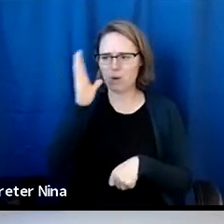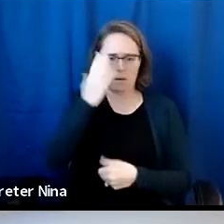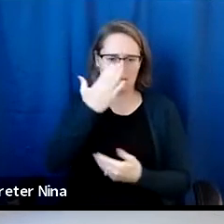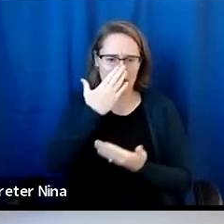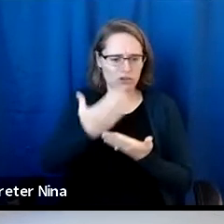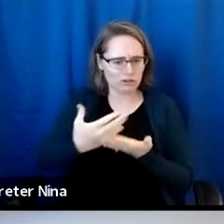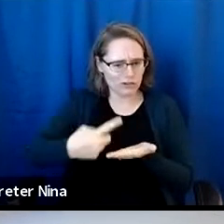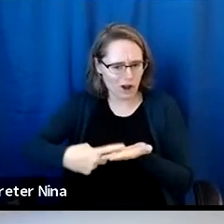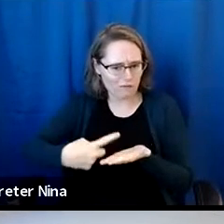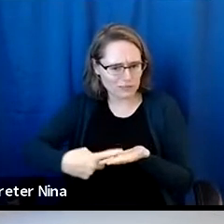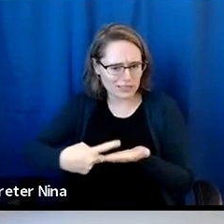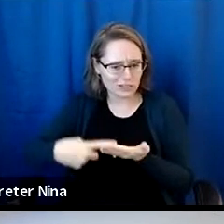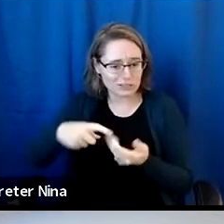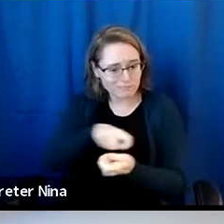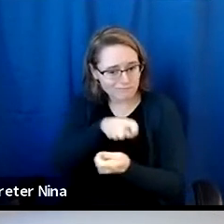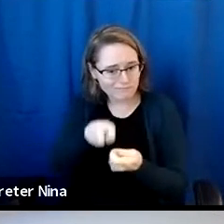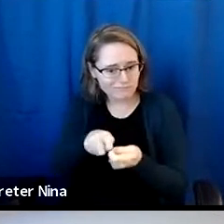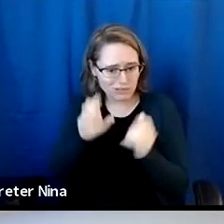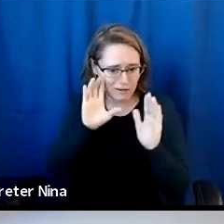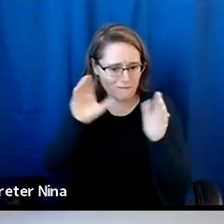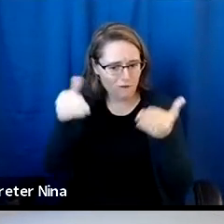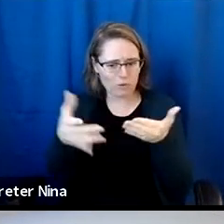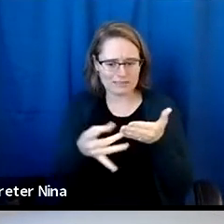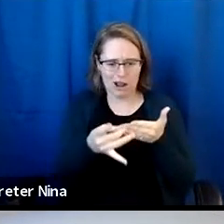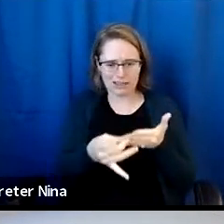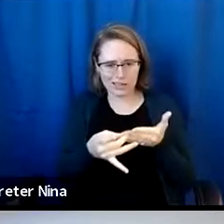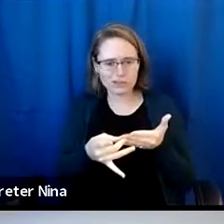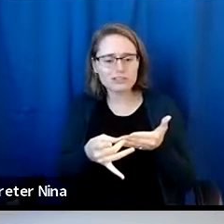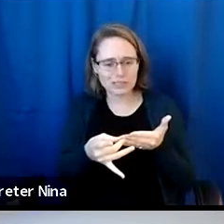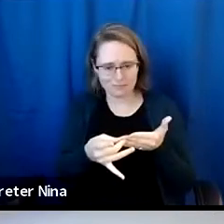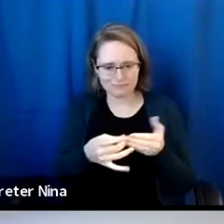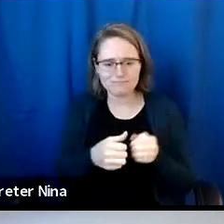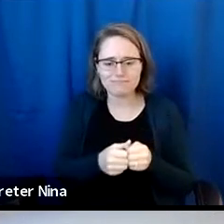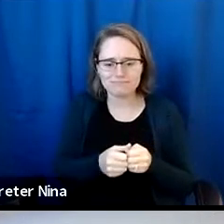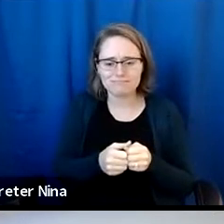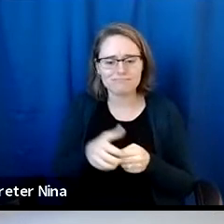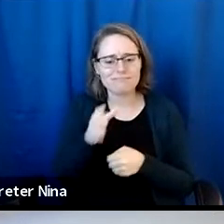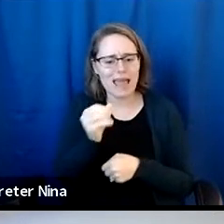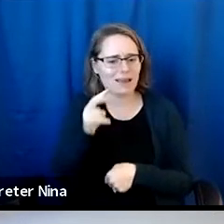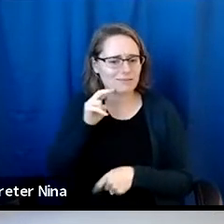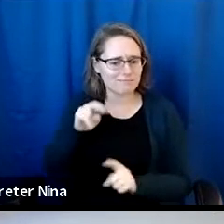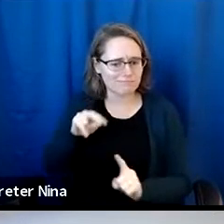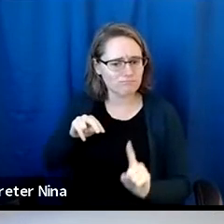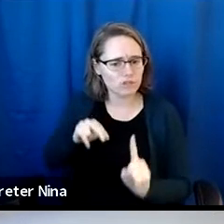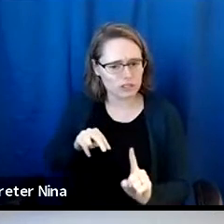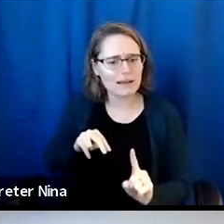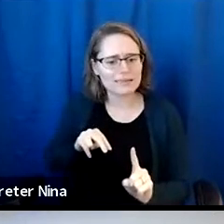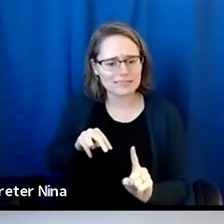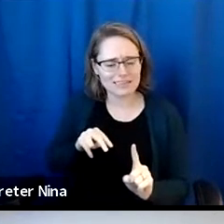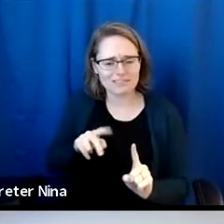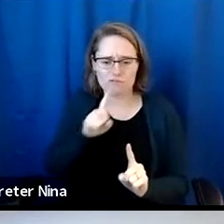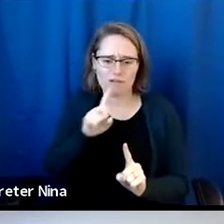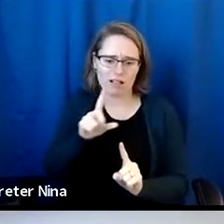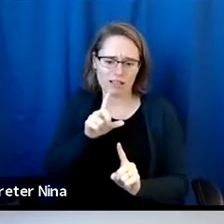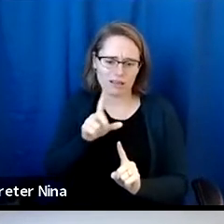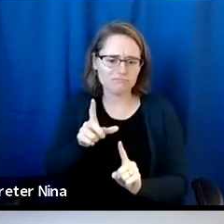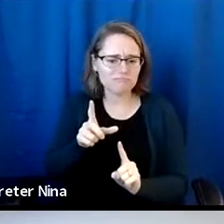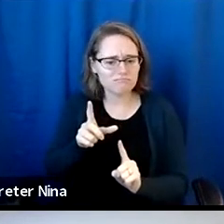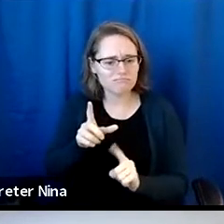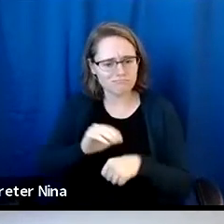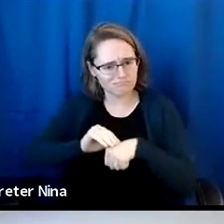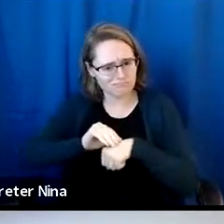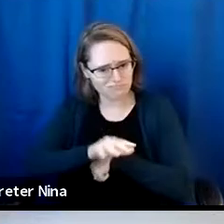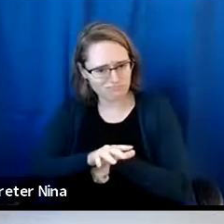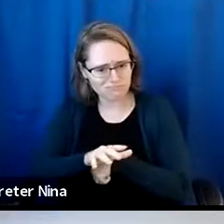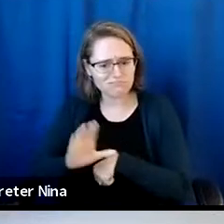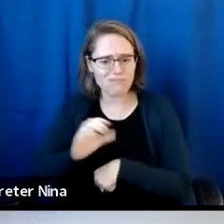conversation, particularly around leadership and perspectives that really implicate kind of where we